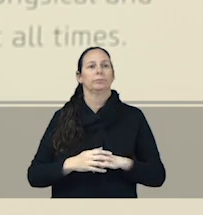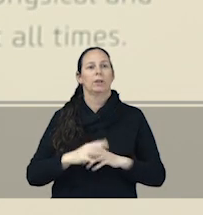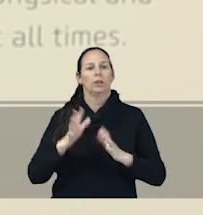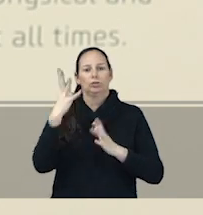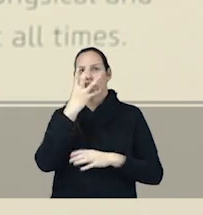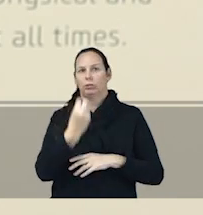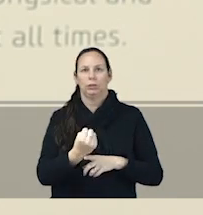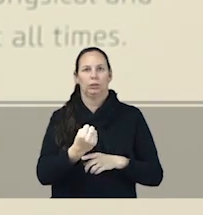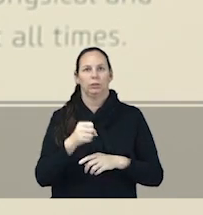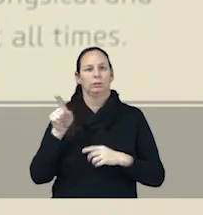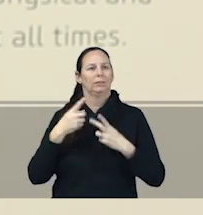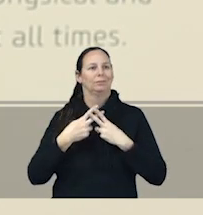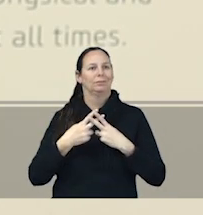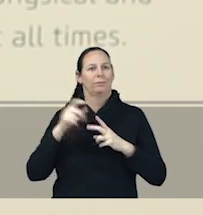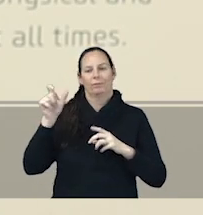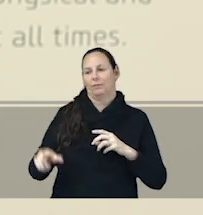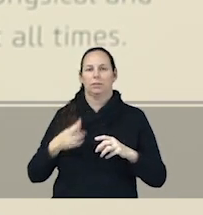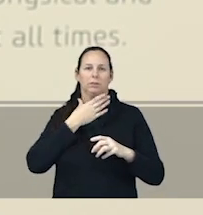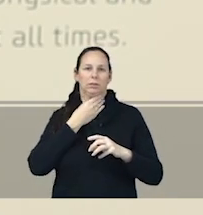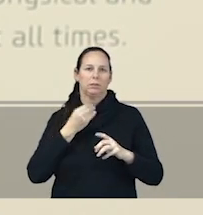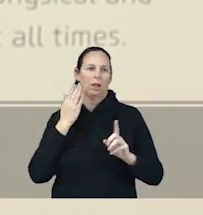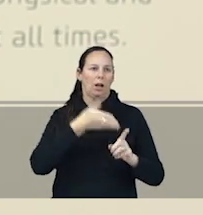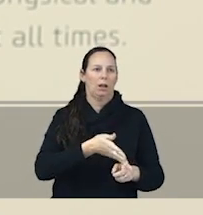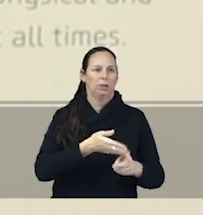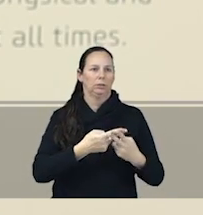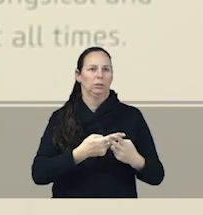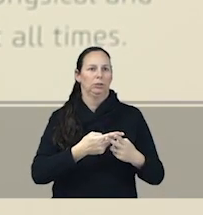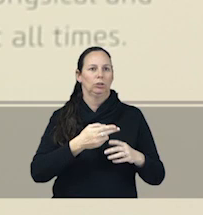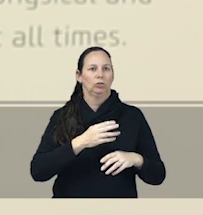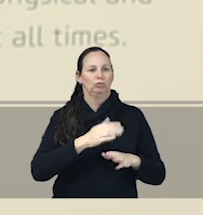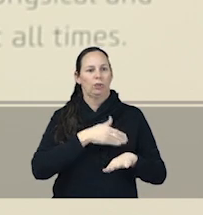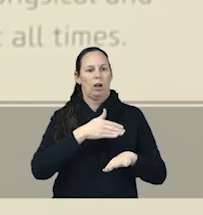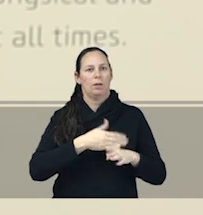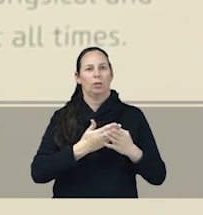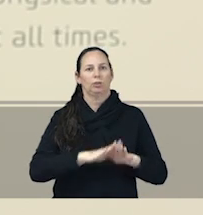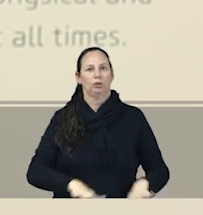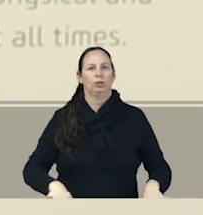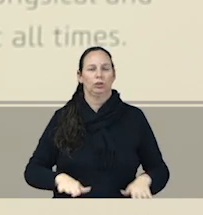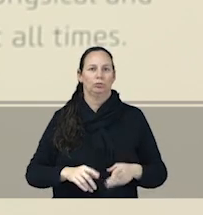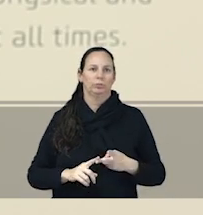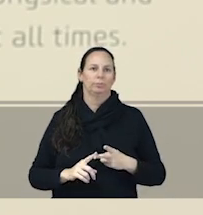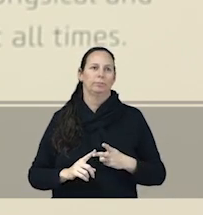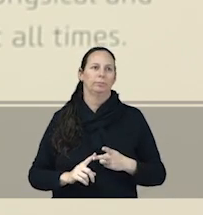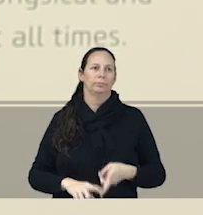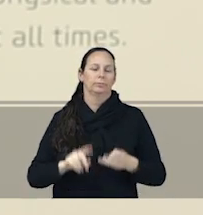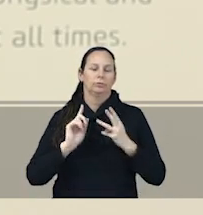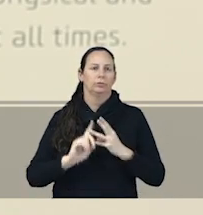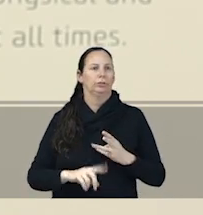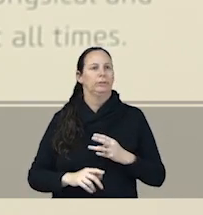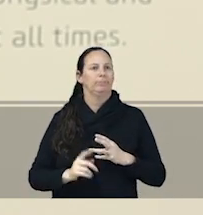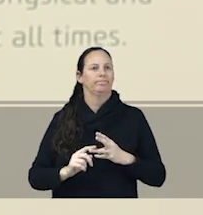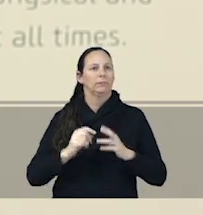what we've found is that many of the child sex offenders commit these offences against children because they're sexually attracted to children.